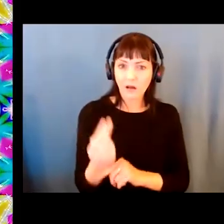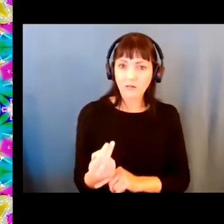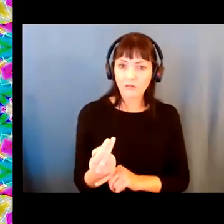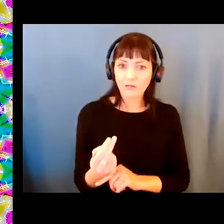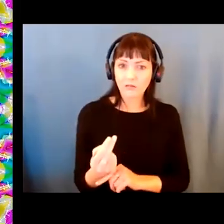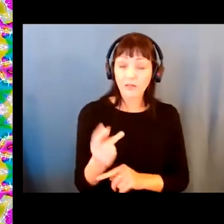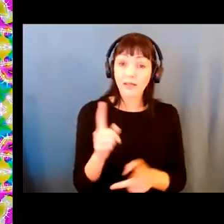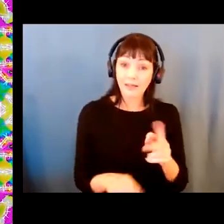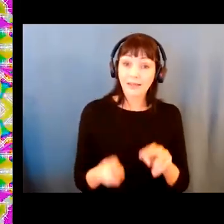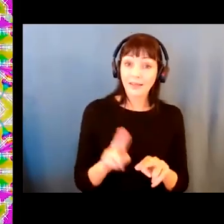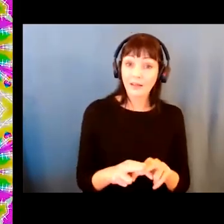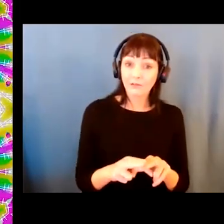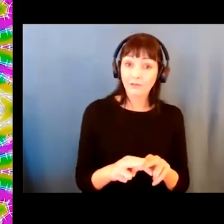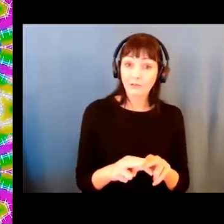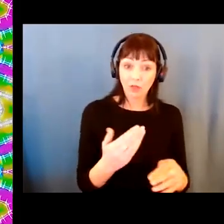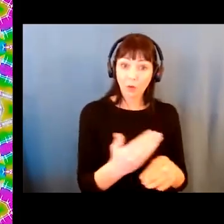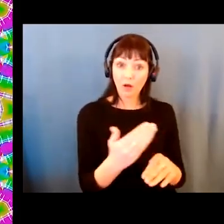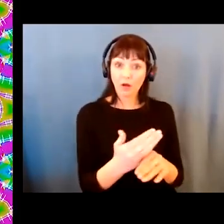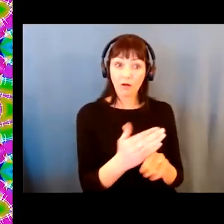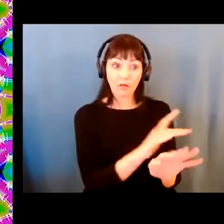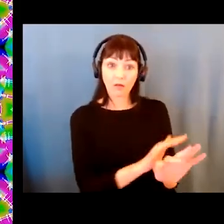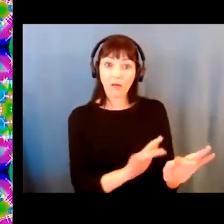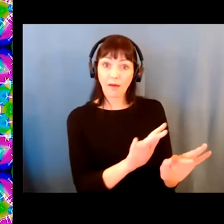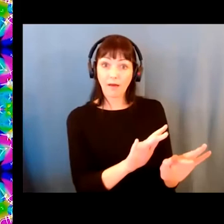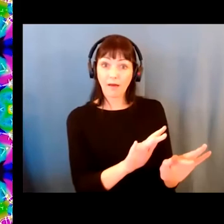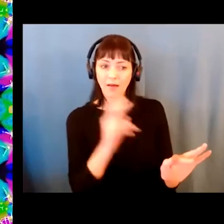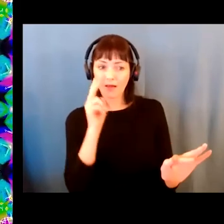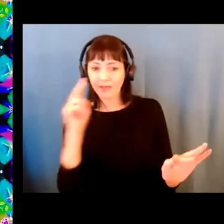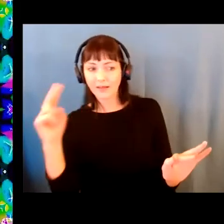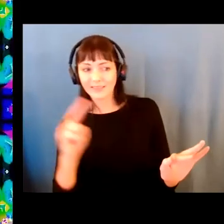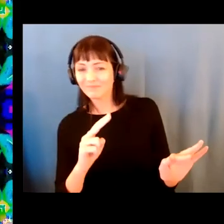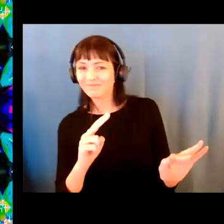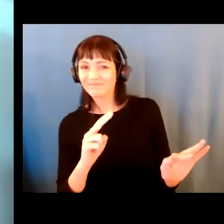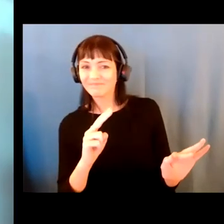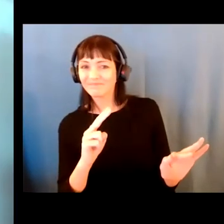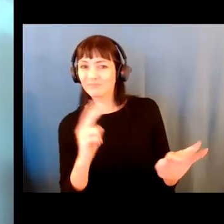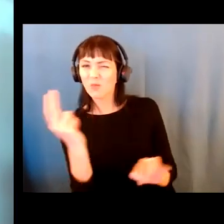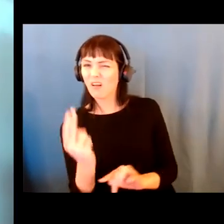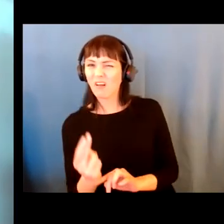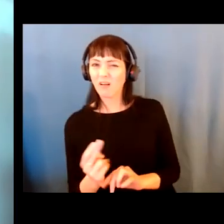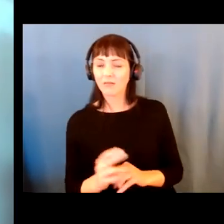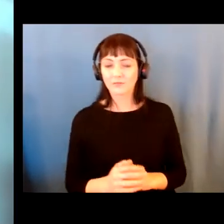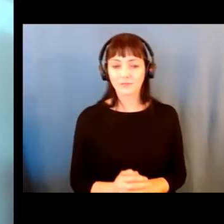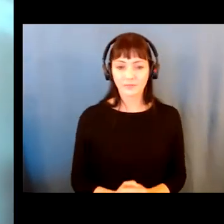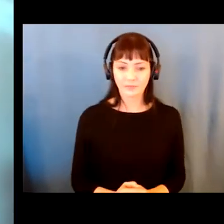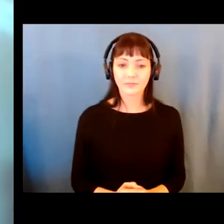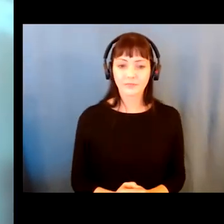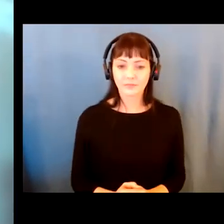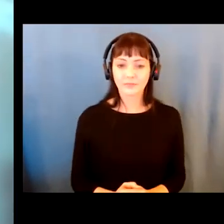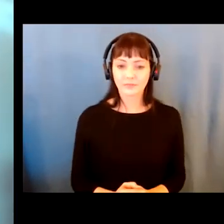do, those works are not deemed as a part of art. We have to remember this kind